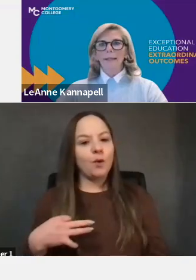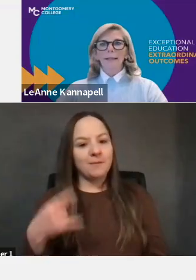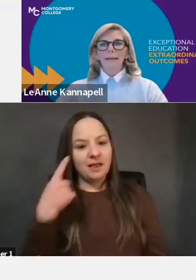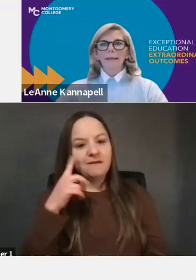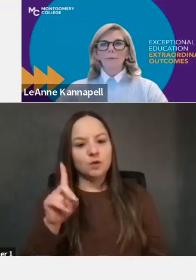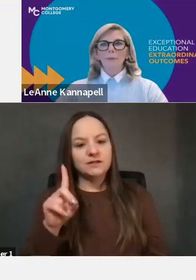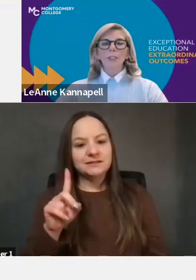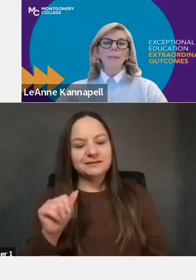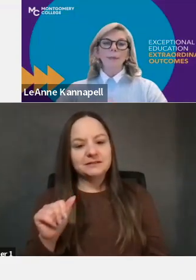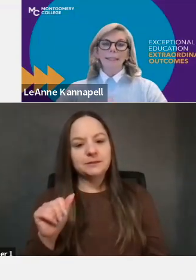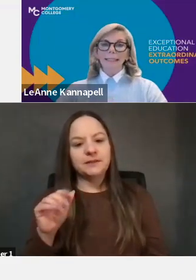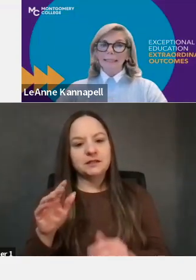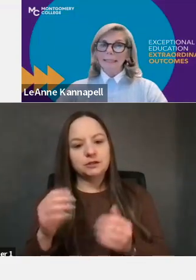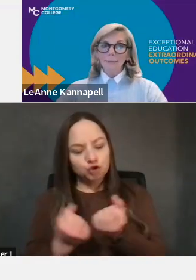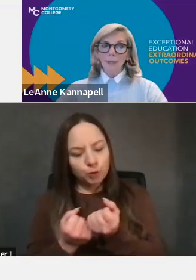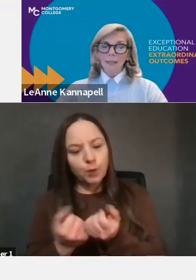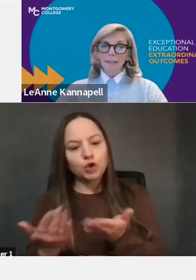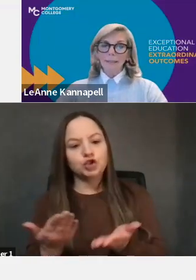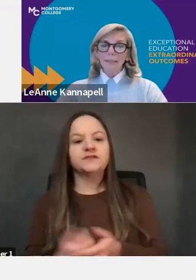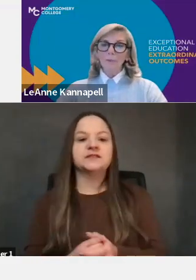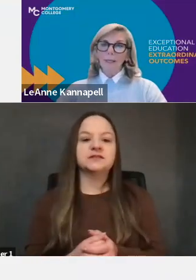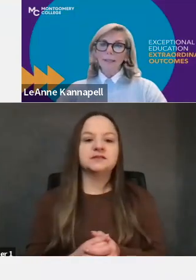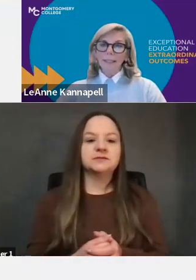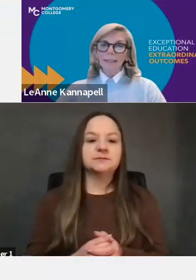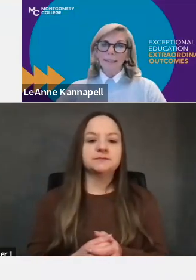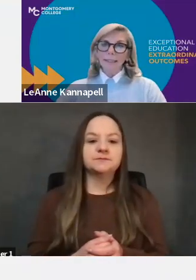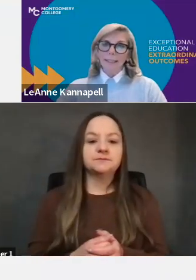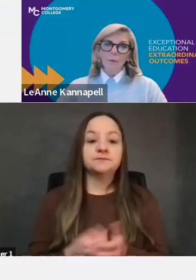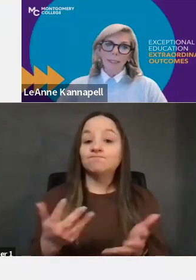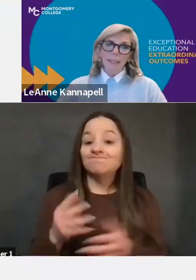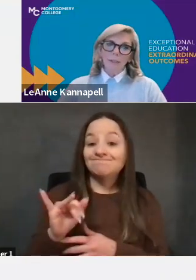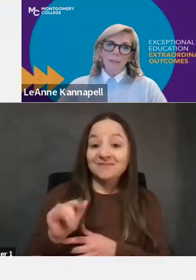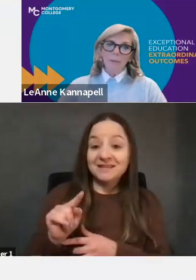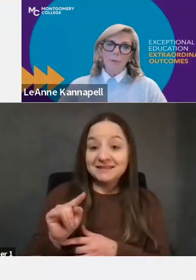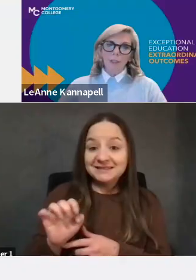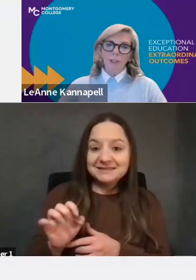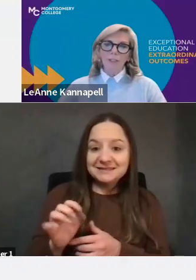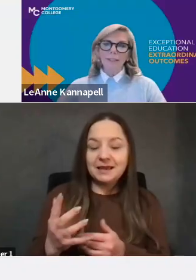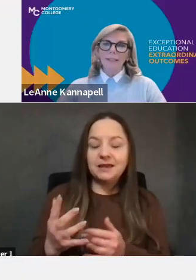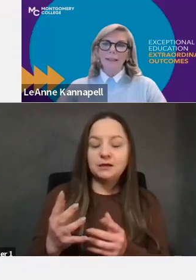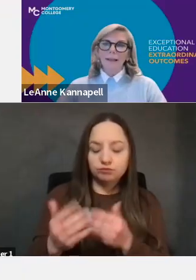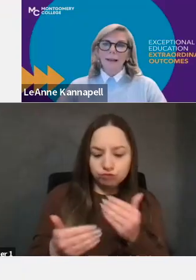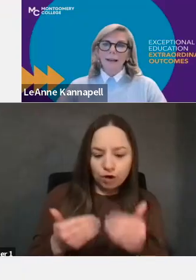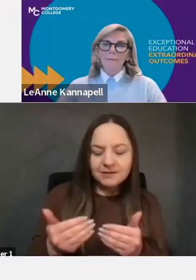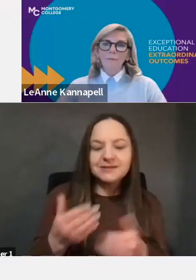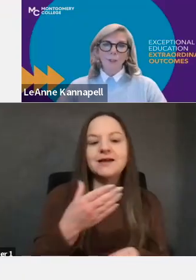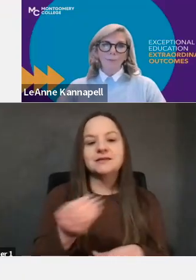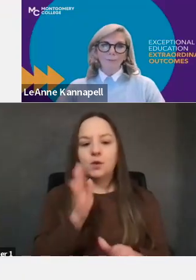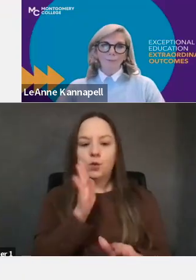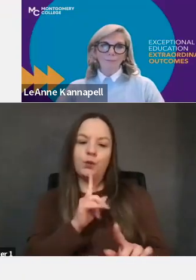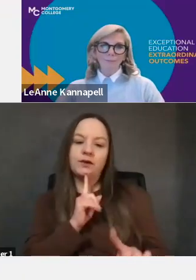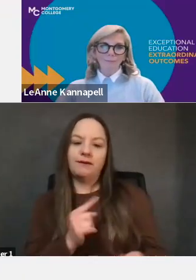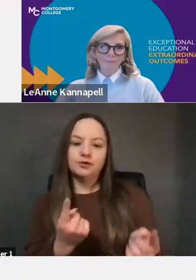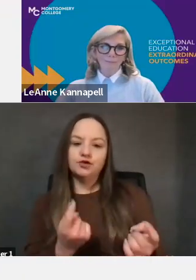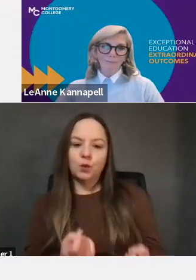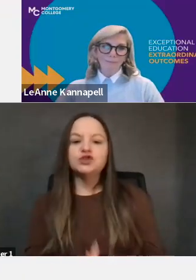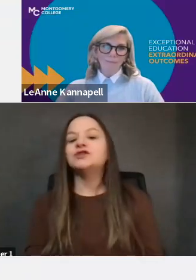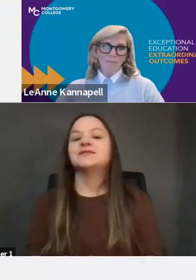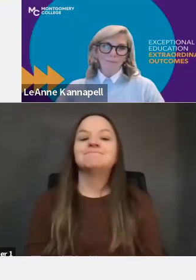services. We'll talk about the intake process as well, and then at the end, we'll answer some questions for you.